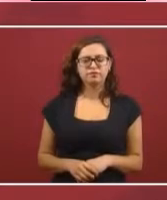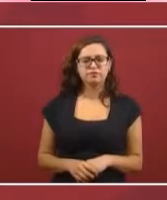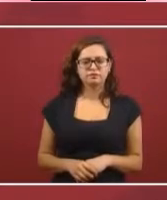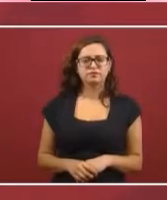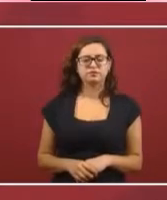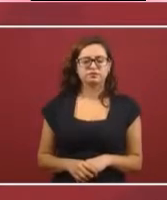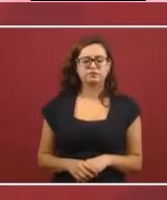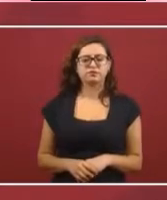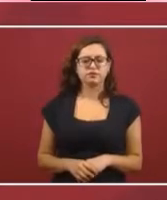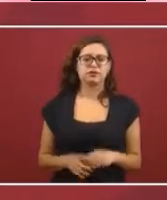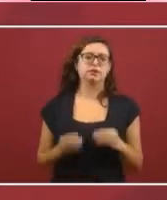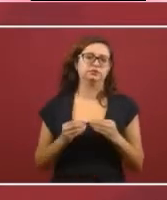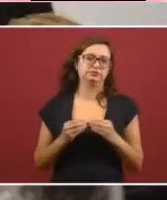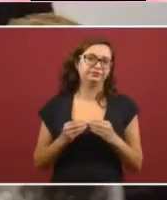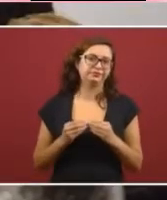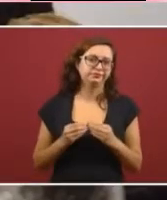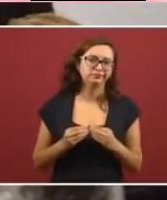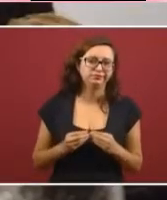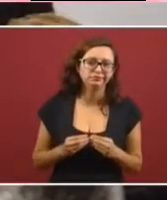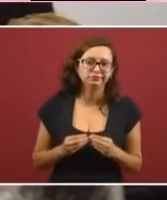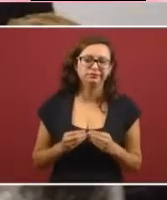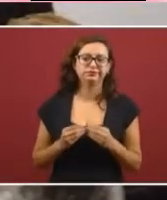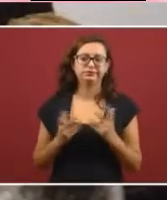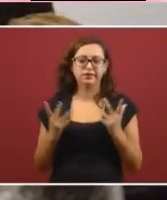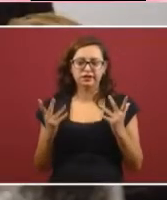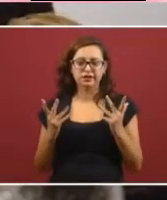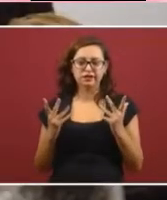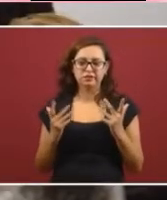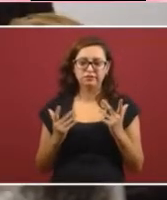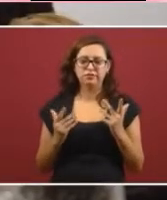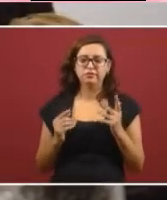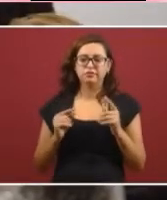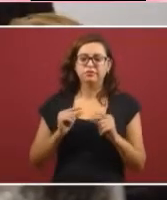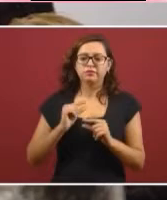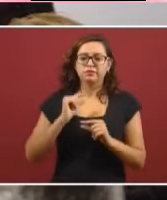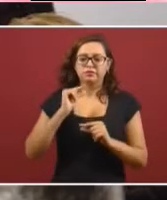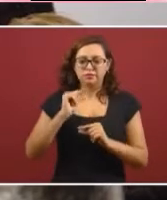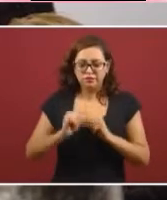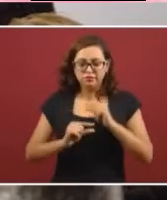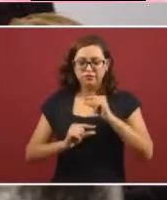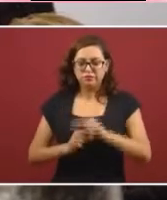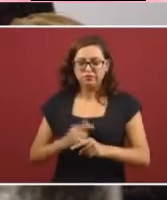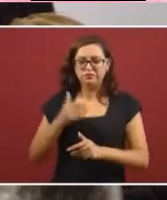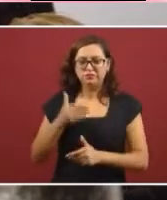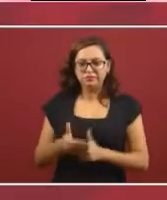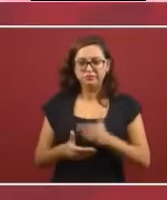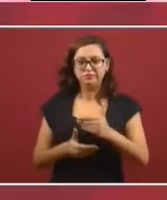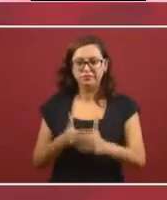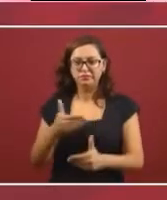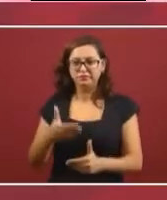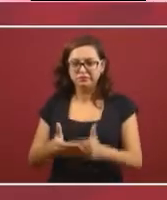Of course, in order to do that, it's a process.